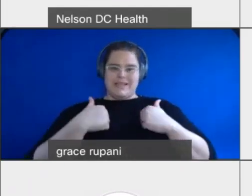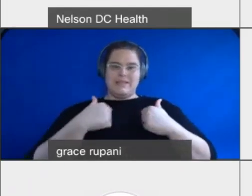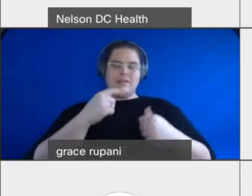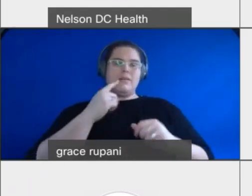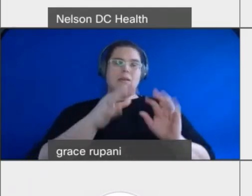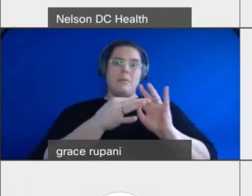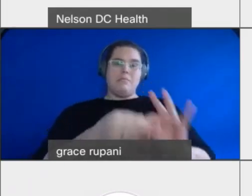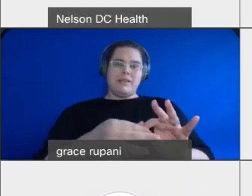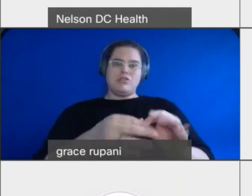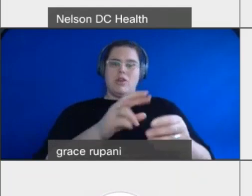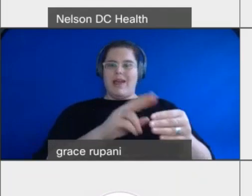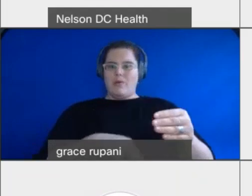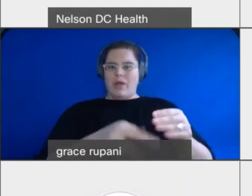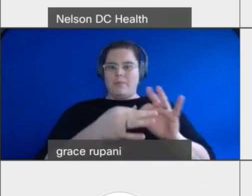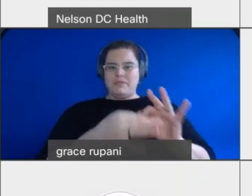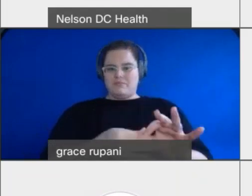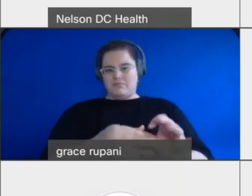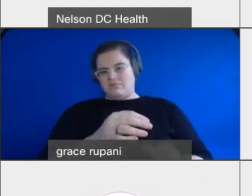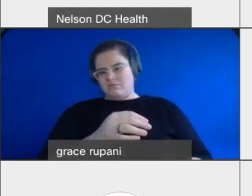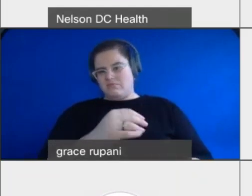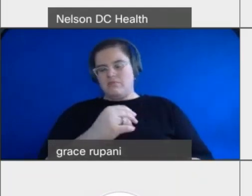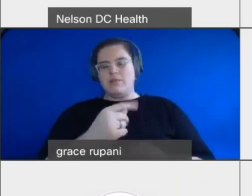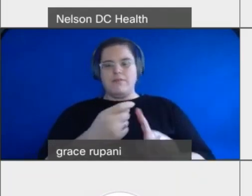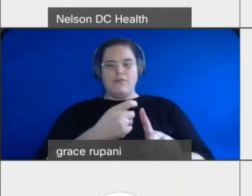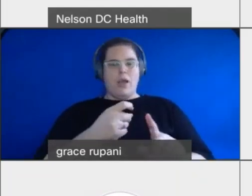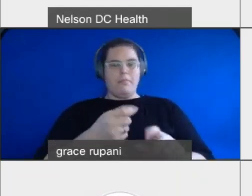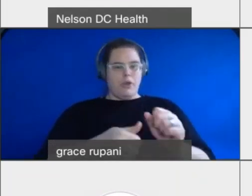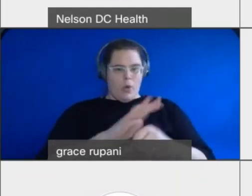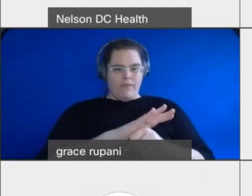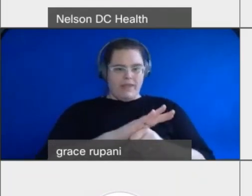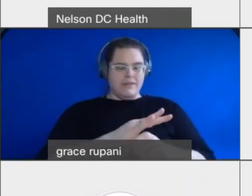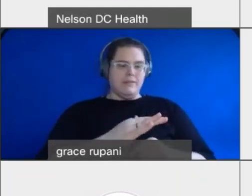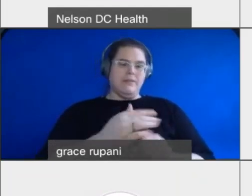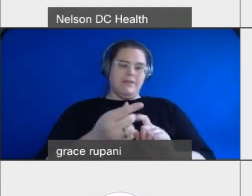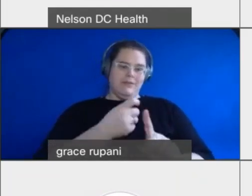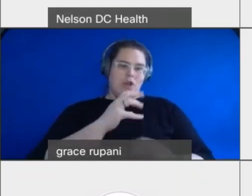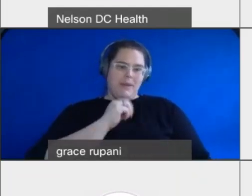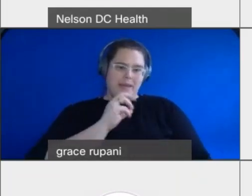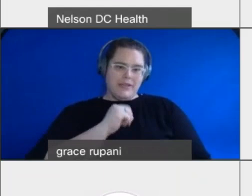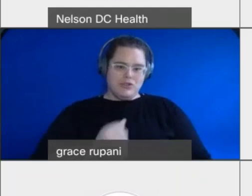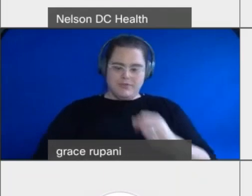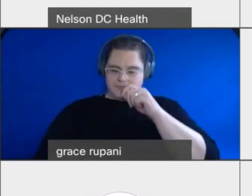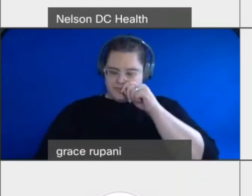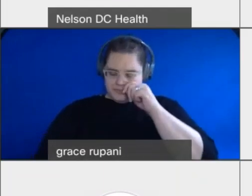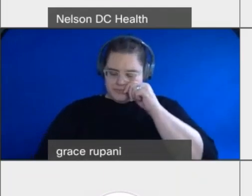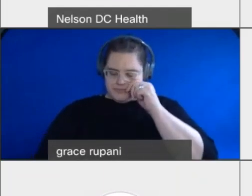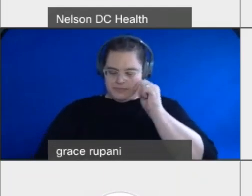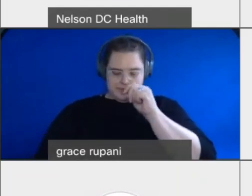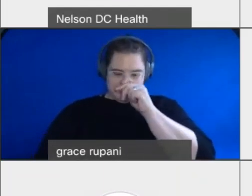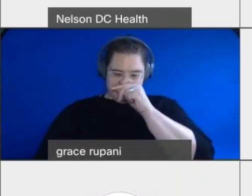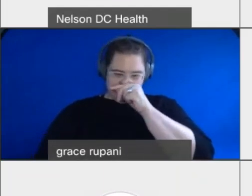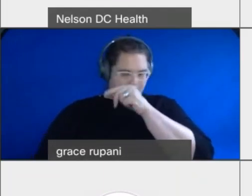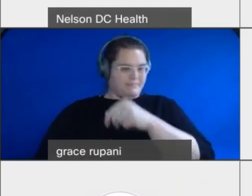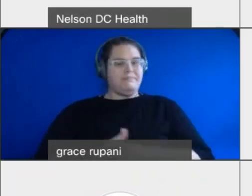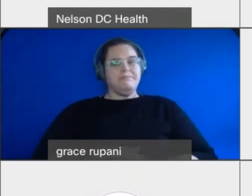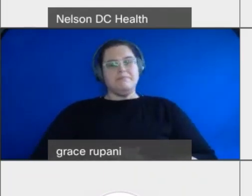nationally it may be that 75 and older, it could be that the age in terms of serious outcomes was more